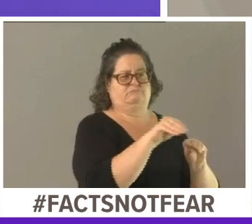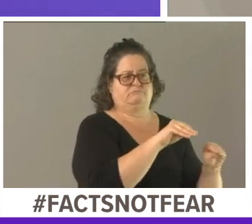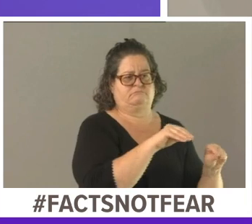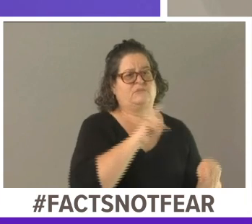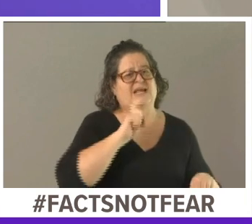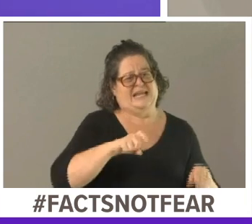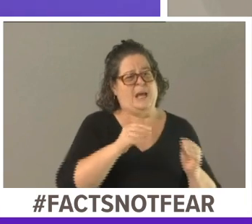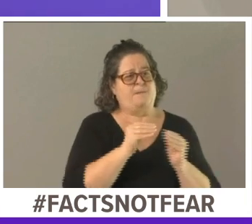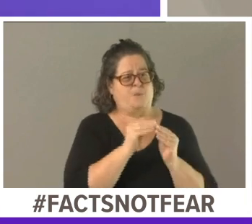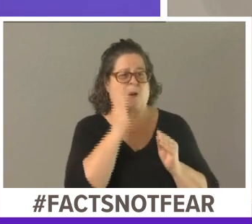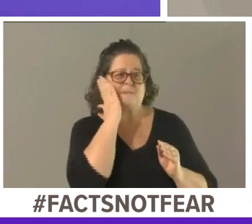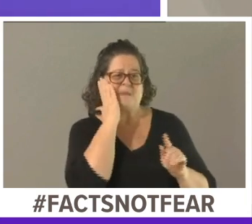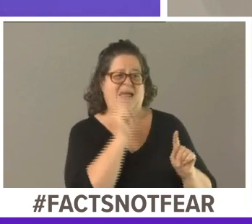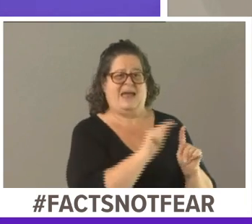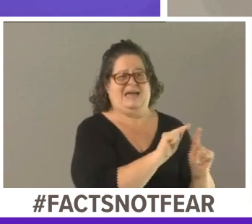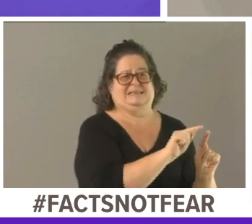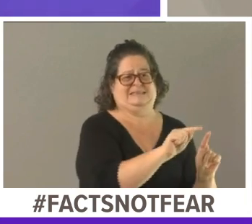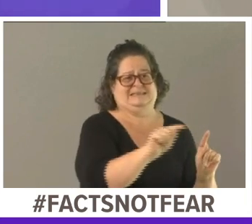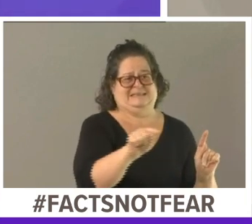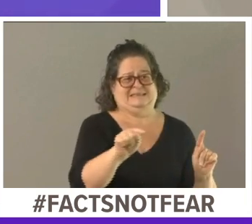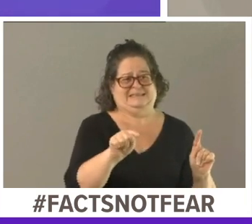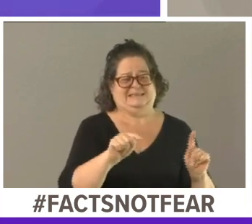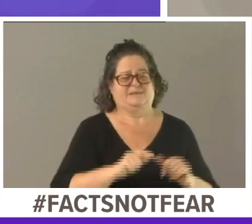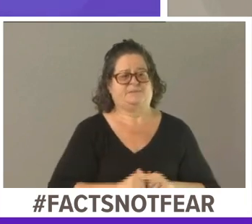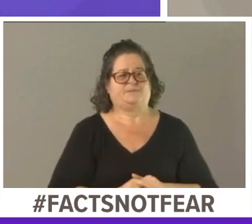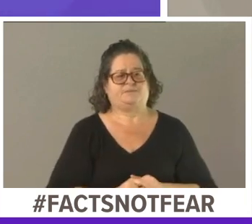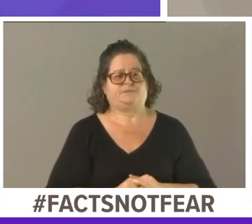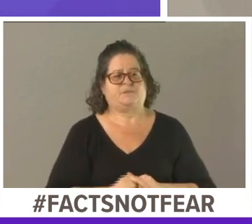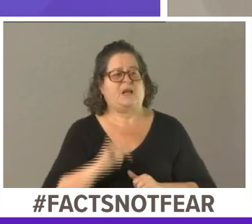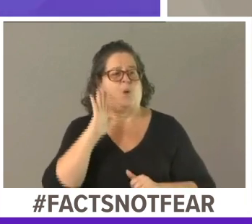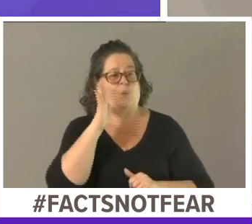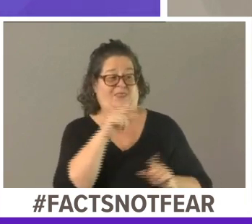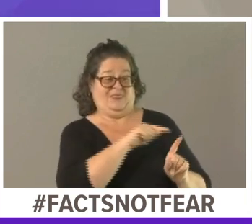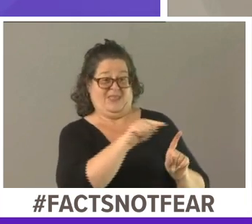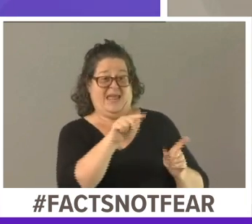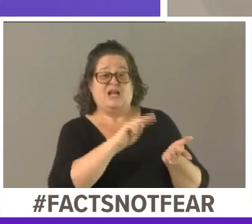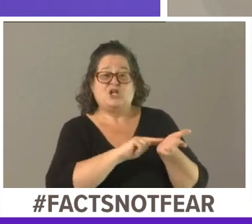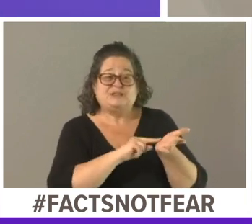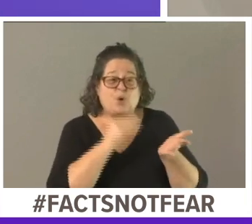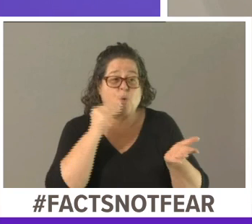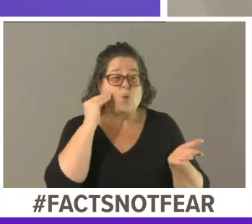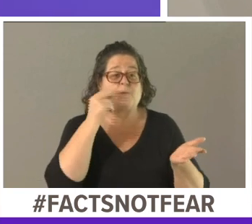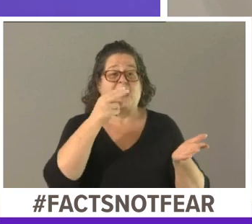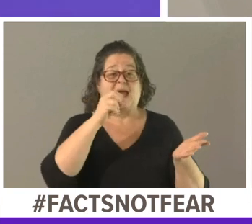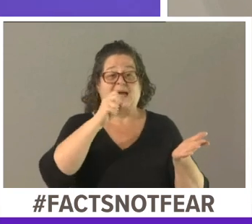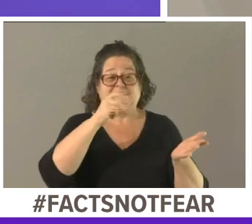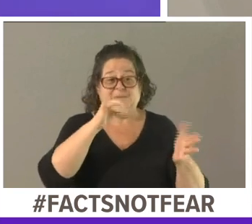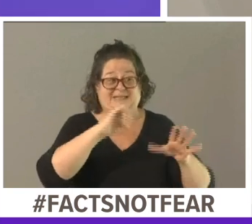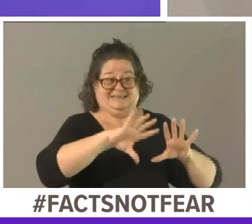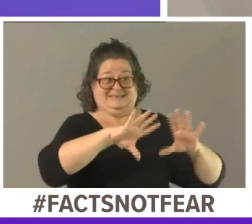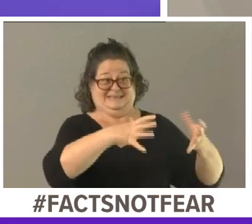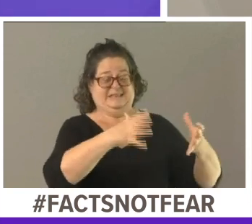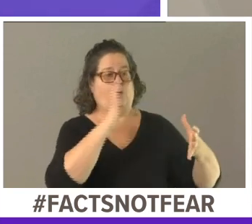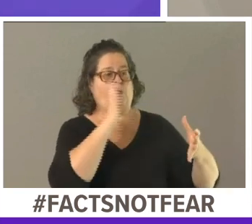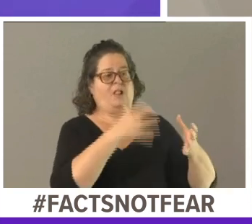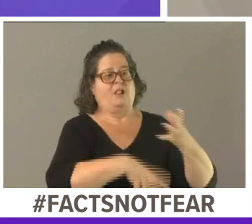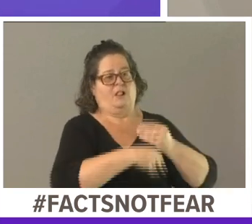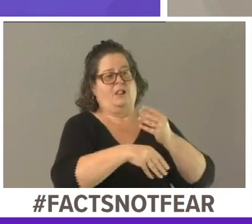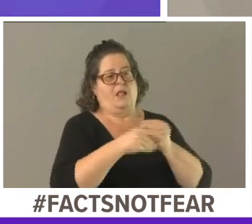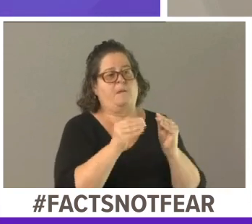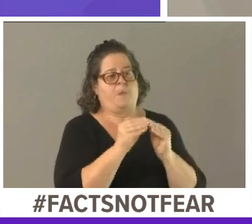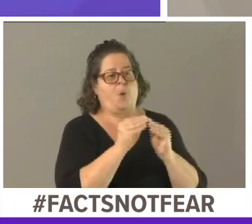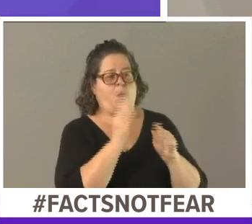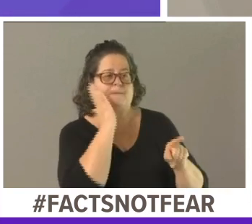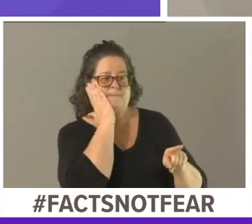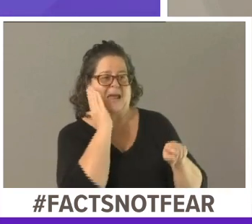to expand that post-acute care capacity. We're currently in the negotiation of a contract with a skilled nursing